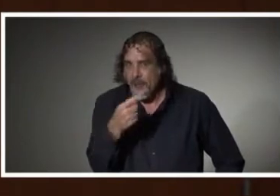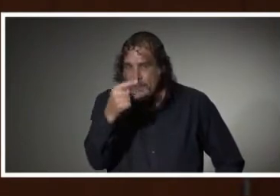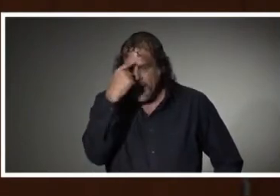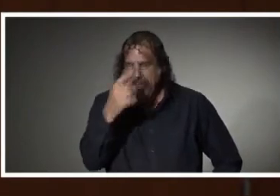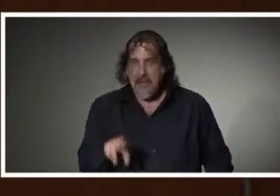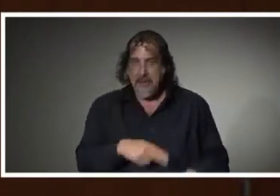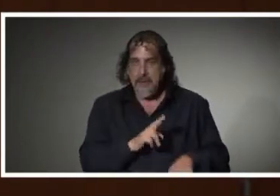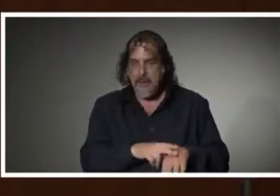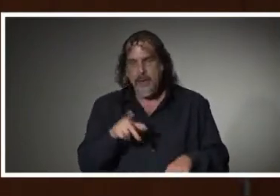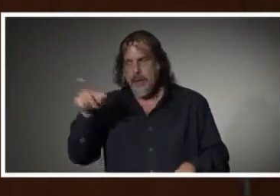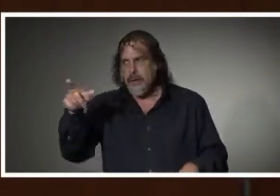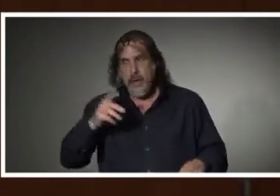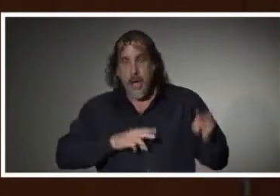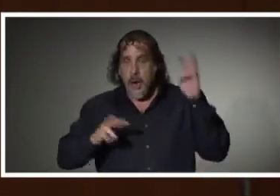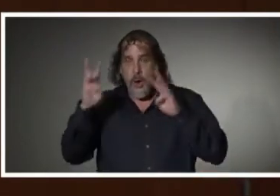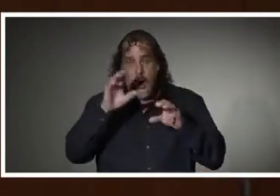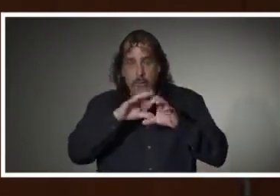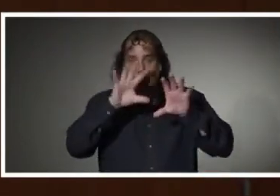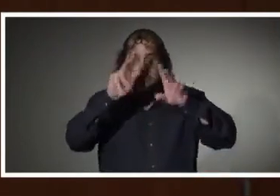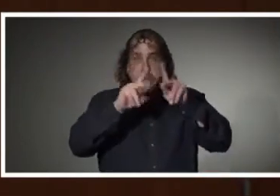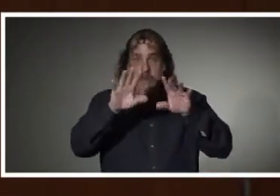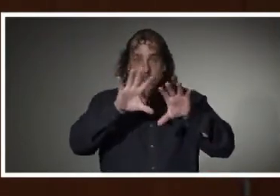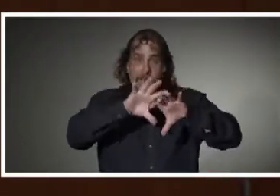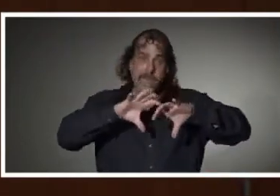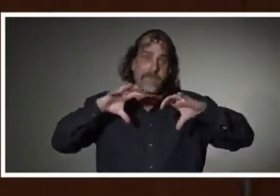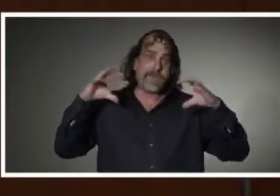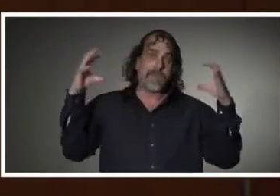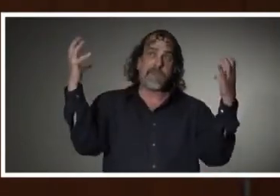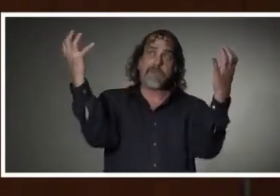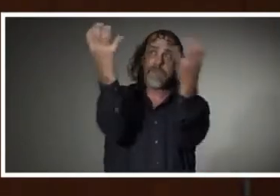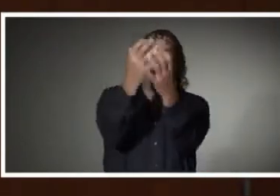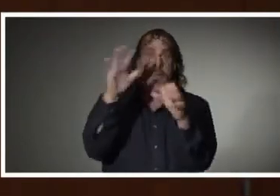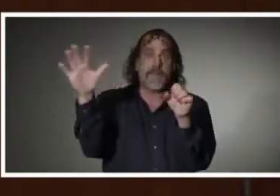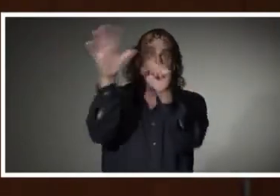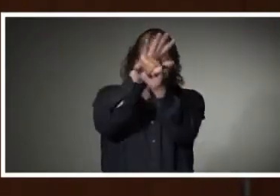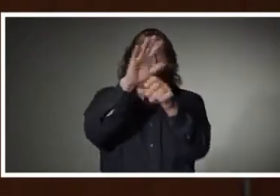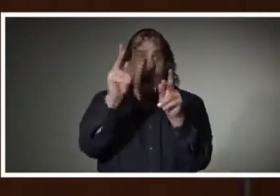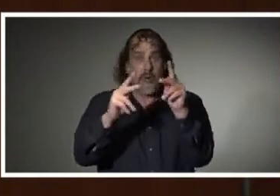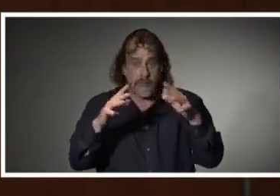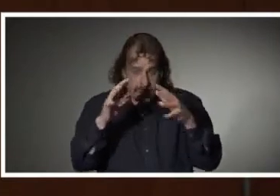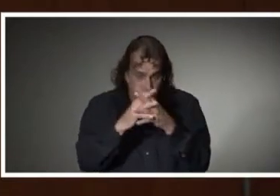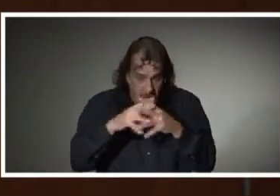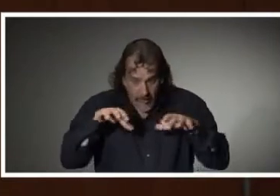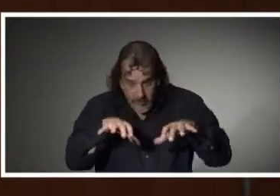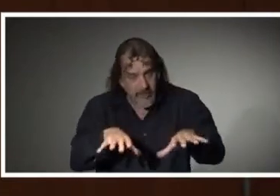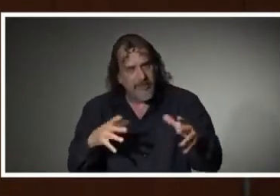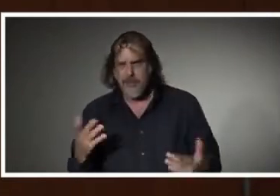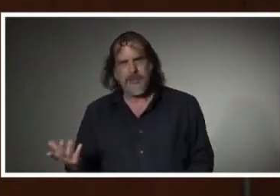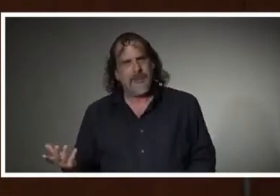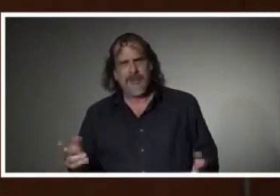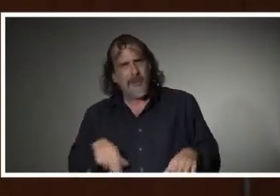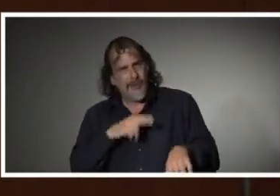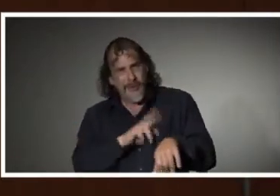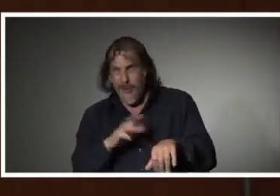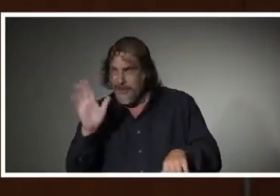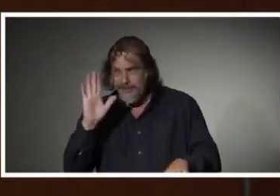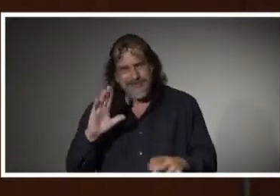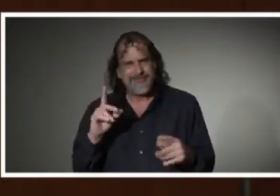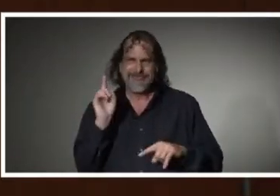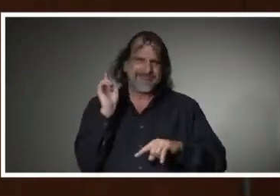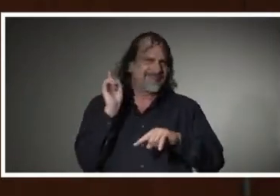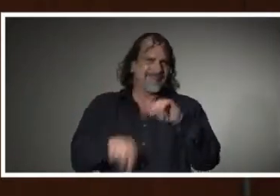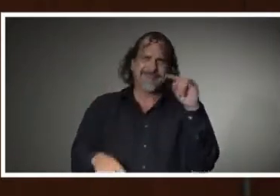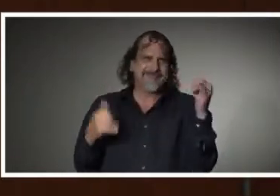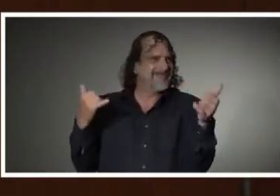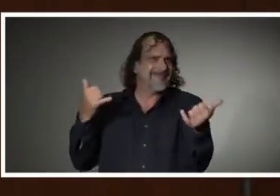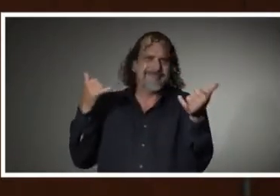is crowds and stadiums. I just don't see how that can go in any sort of normal state, and anything